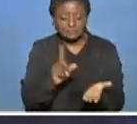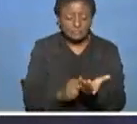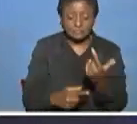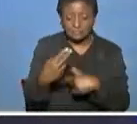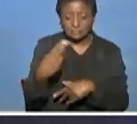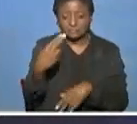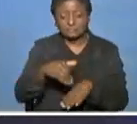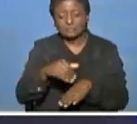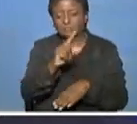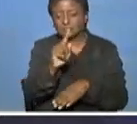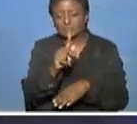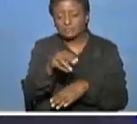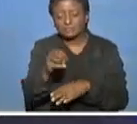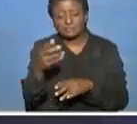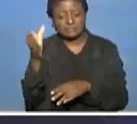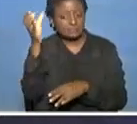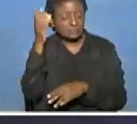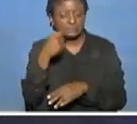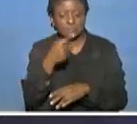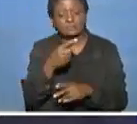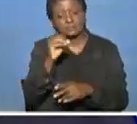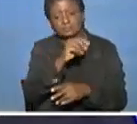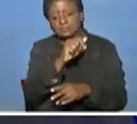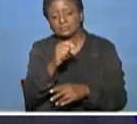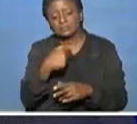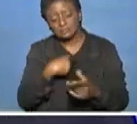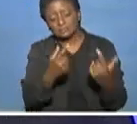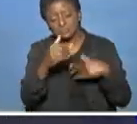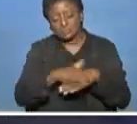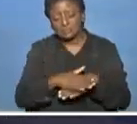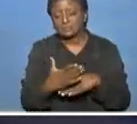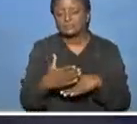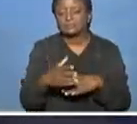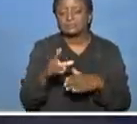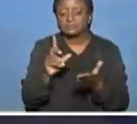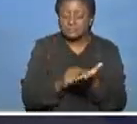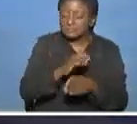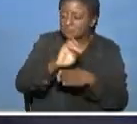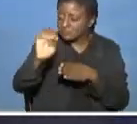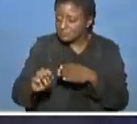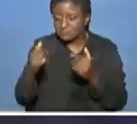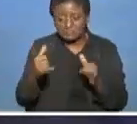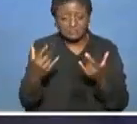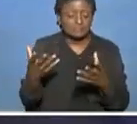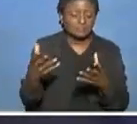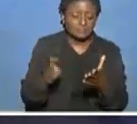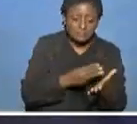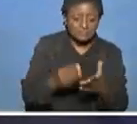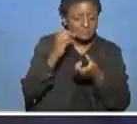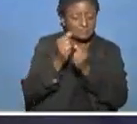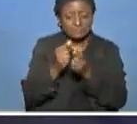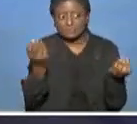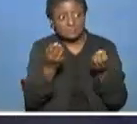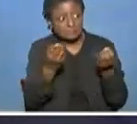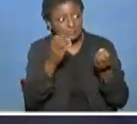Carlton says to me, Matt, I'm gonna come back. News ends. Now we're getting the jingle for sports. No Carlton. I'm calling into the back